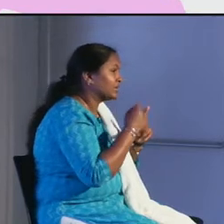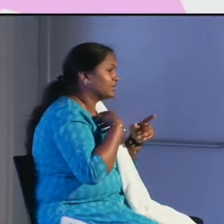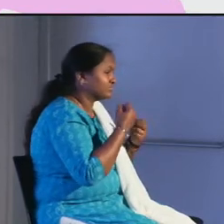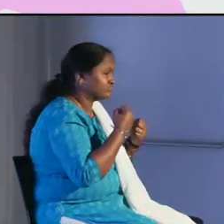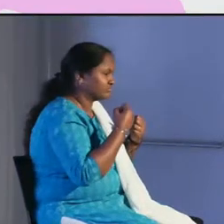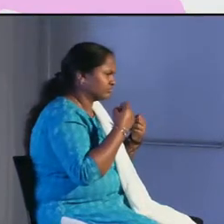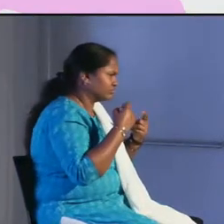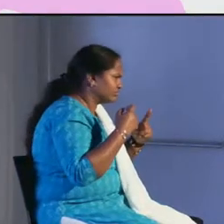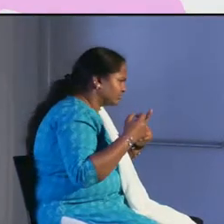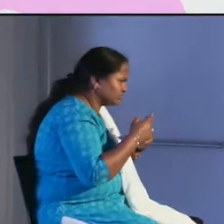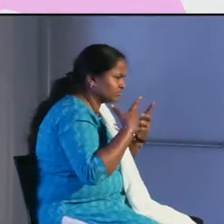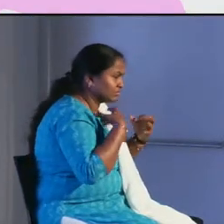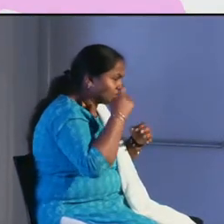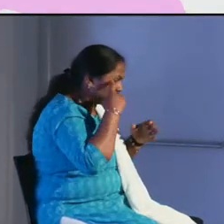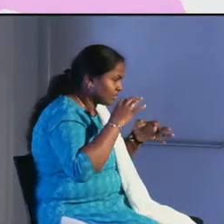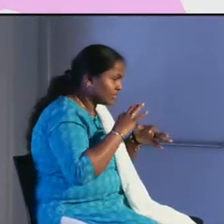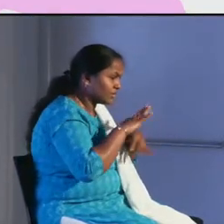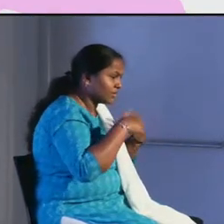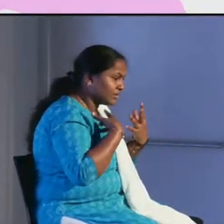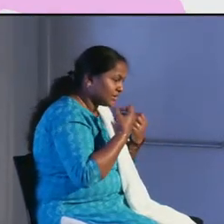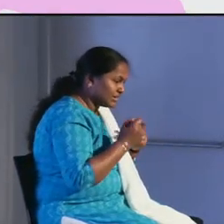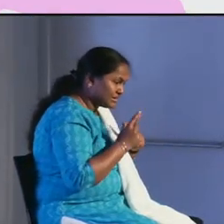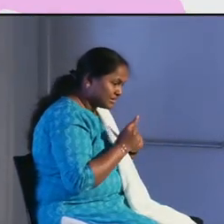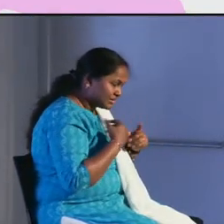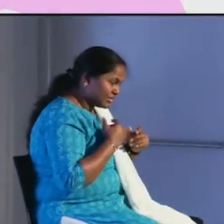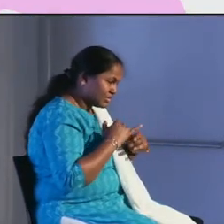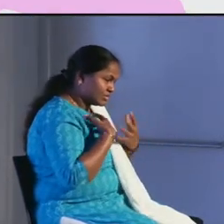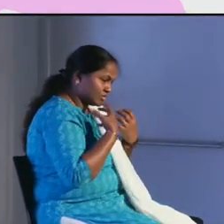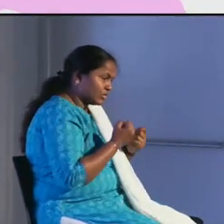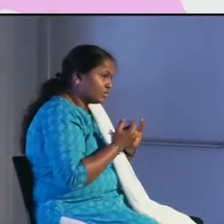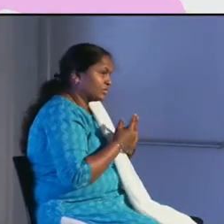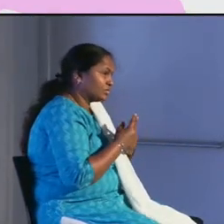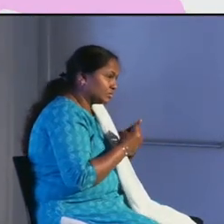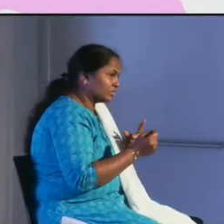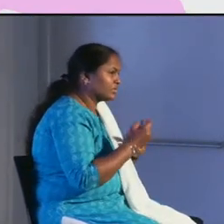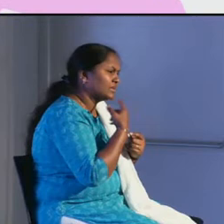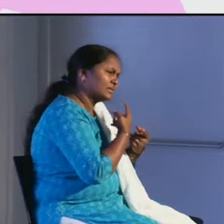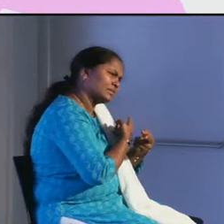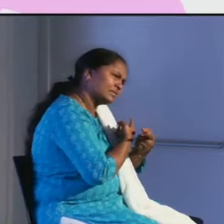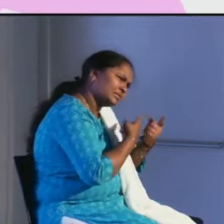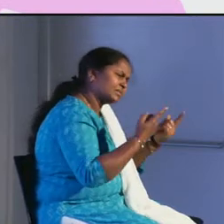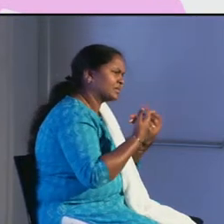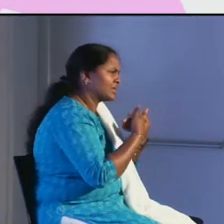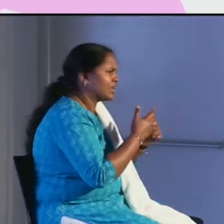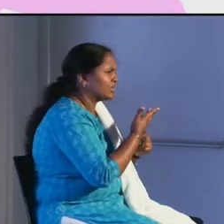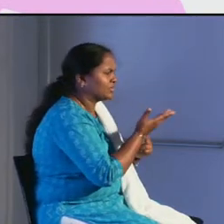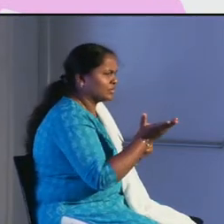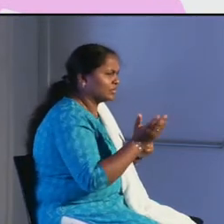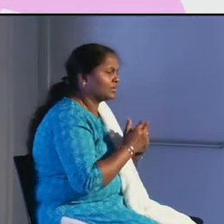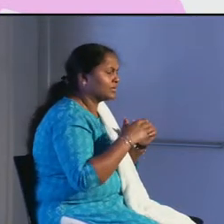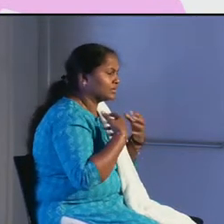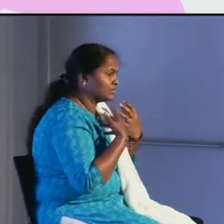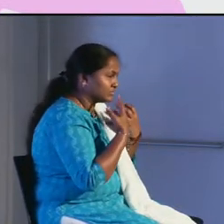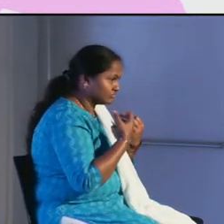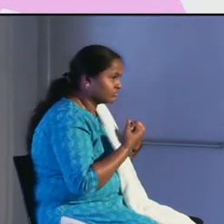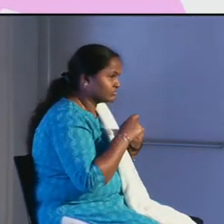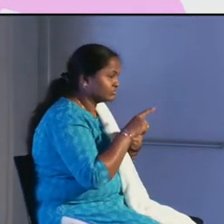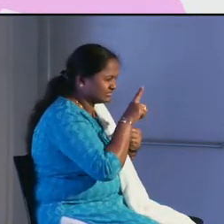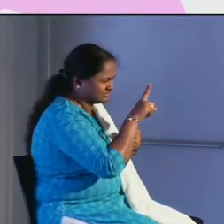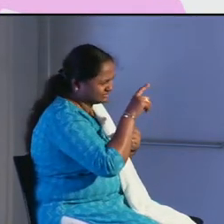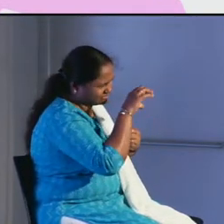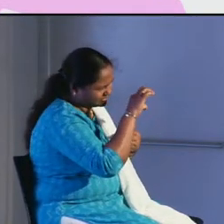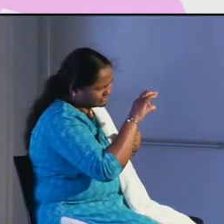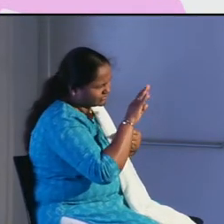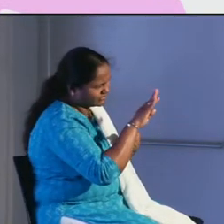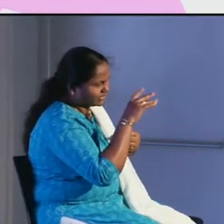parks belong to us women also. We'll tell everyone that in